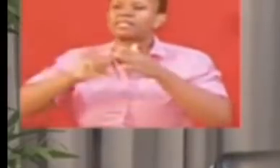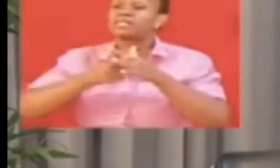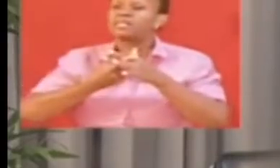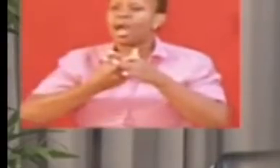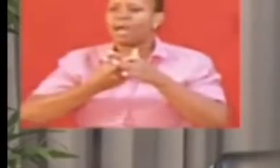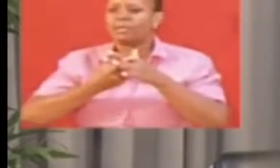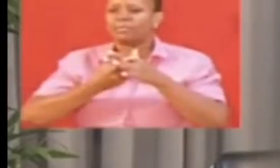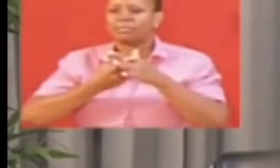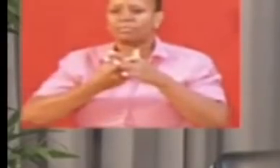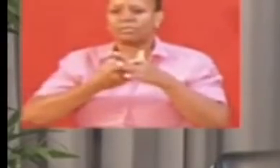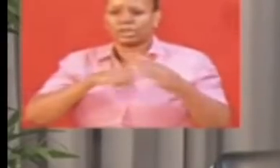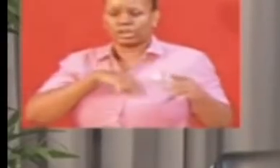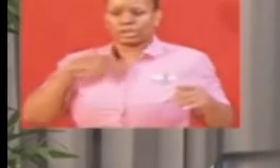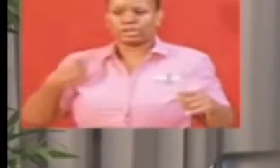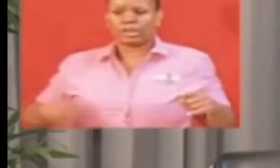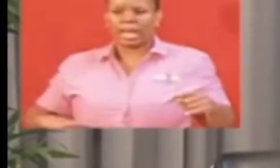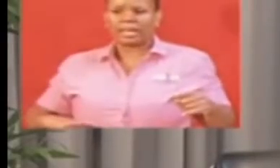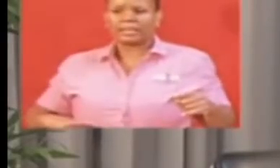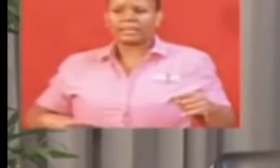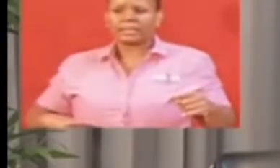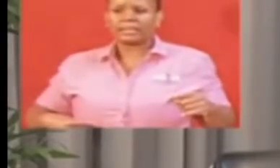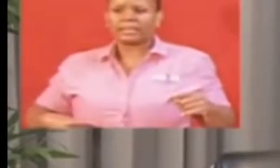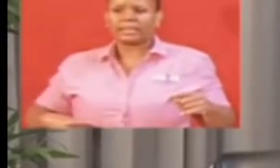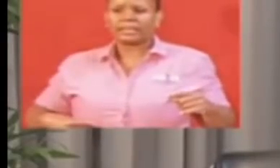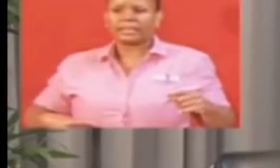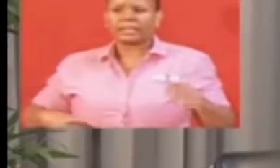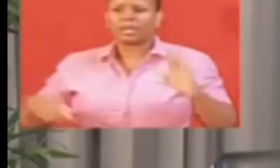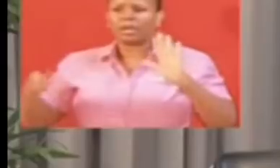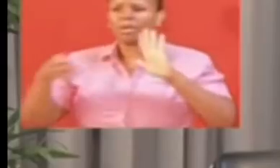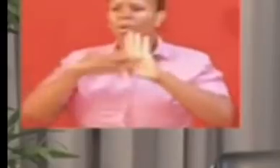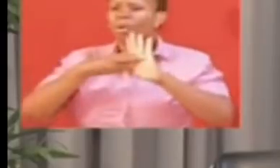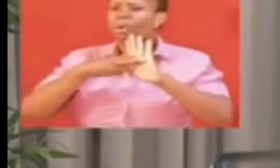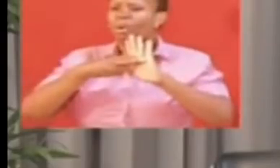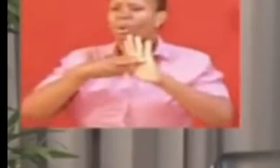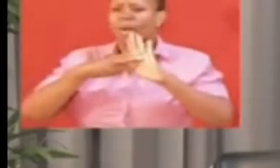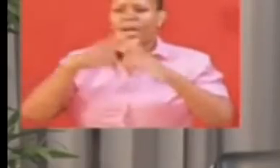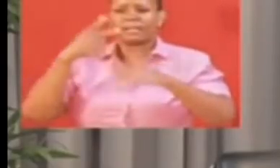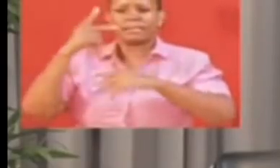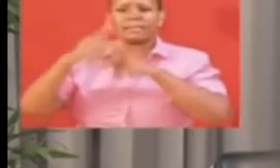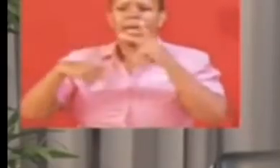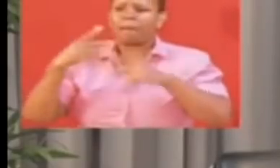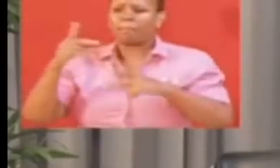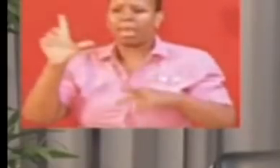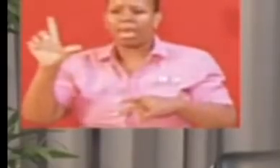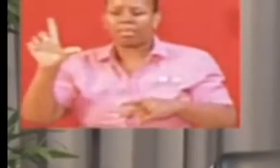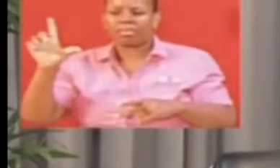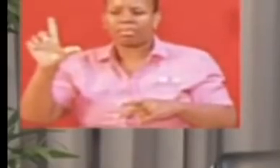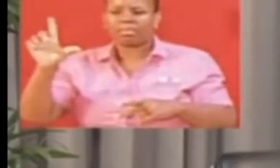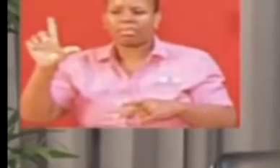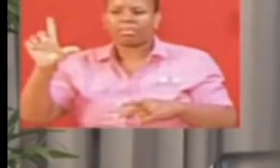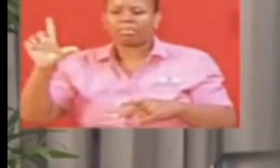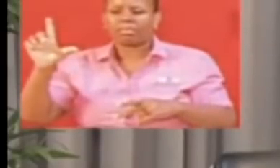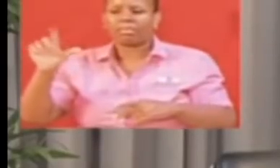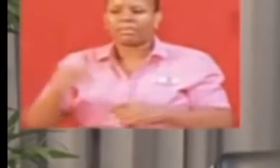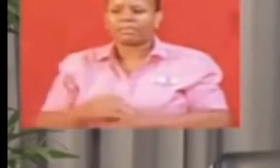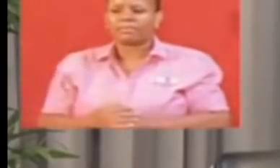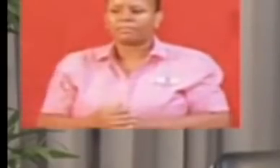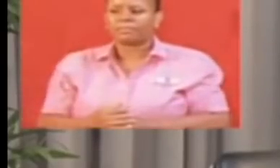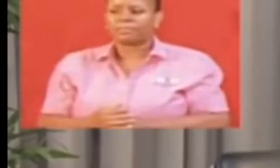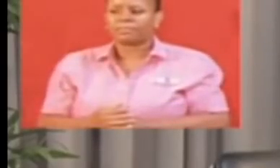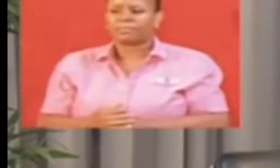subtle variances. From what we heard from the virologists at this point in time, they seem to not have a great impact on the